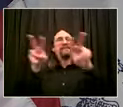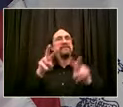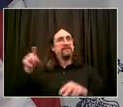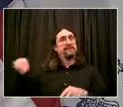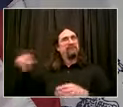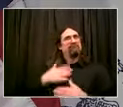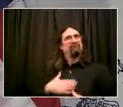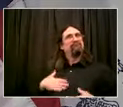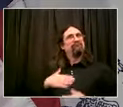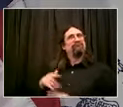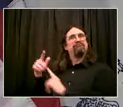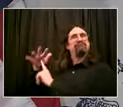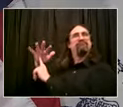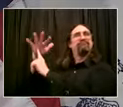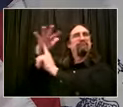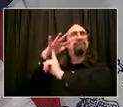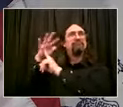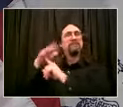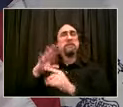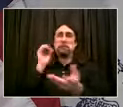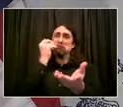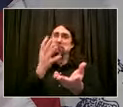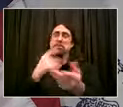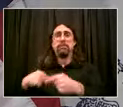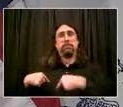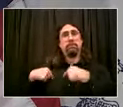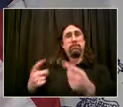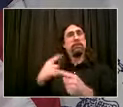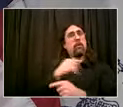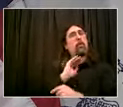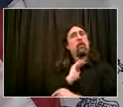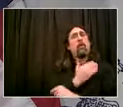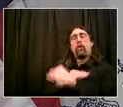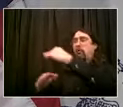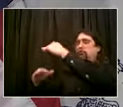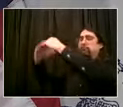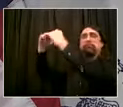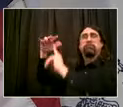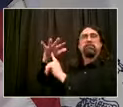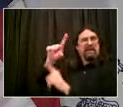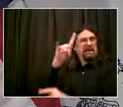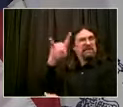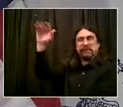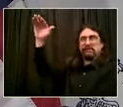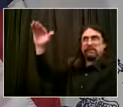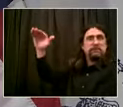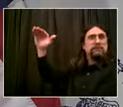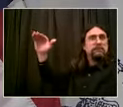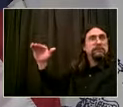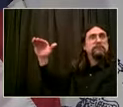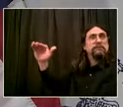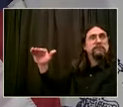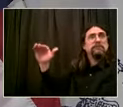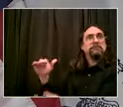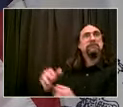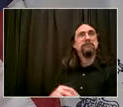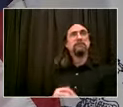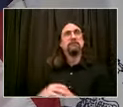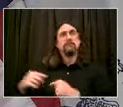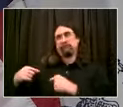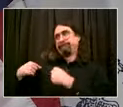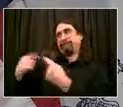using our power, we did reduce what the impact of that industry was. But I think you're raising a very important point.